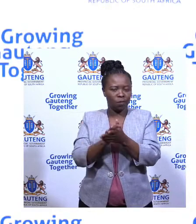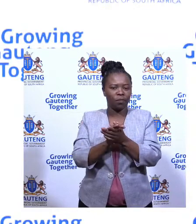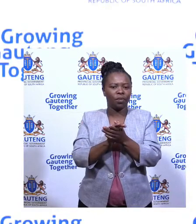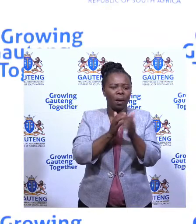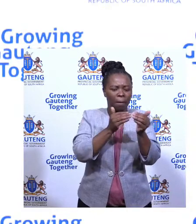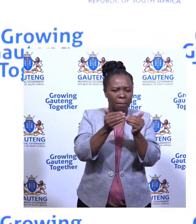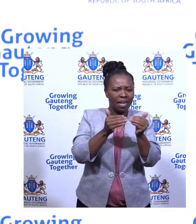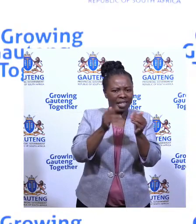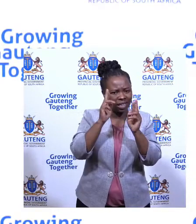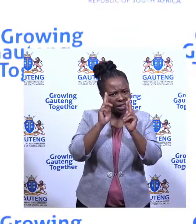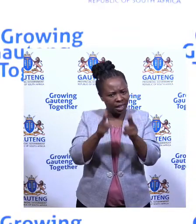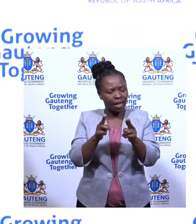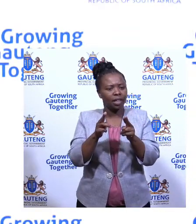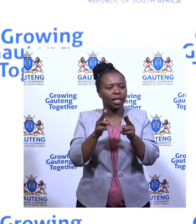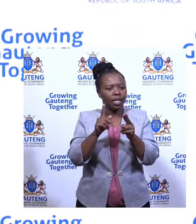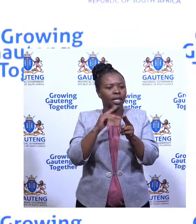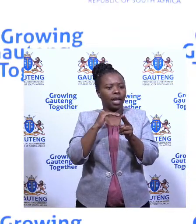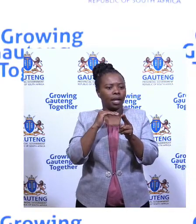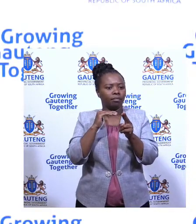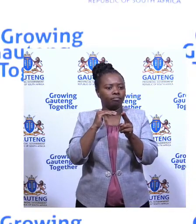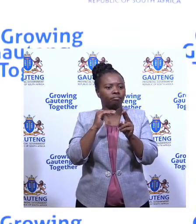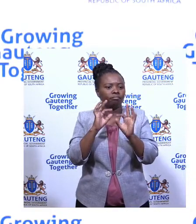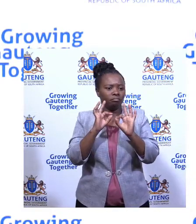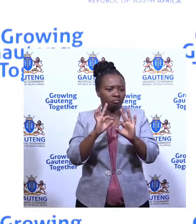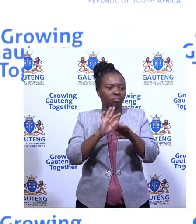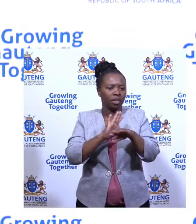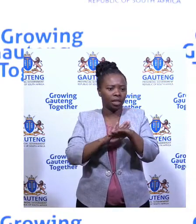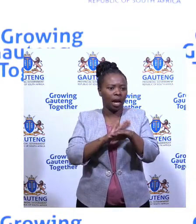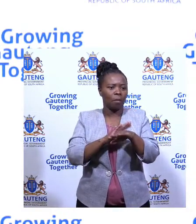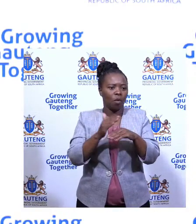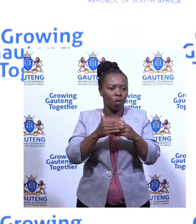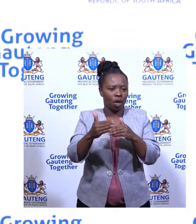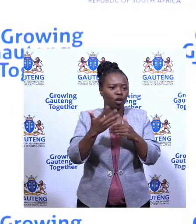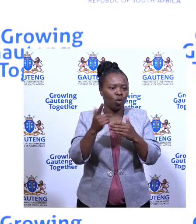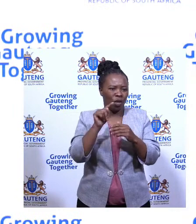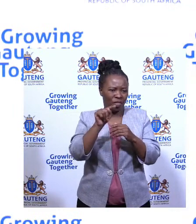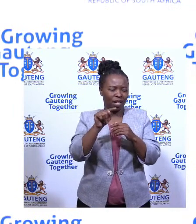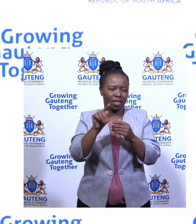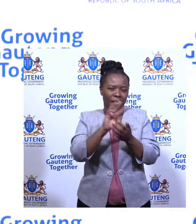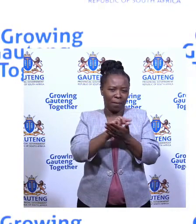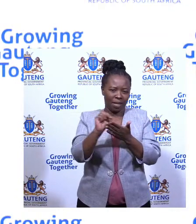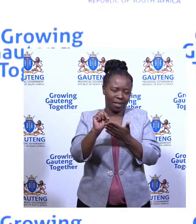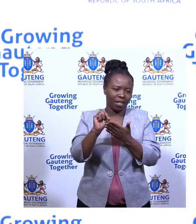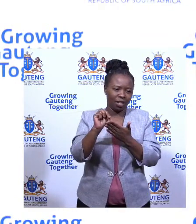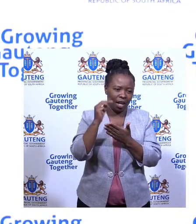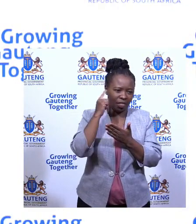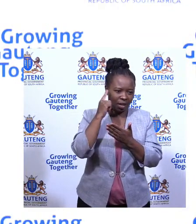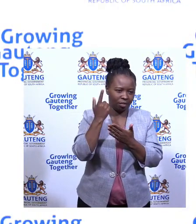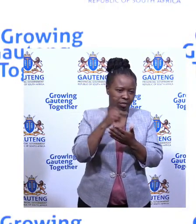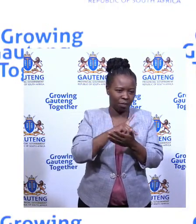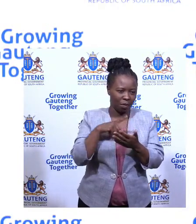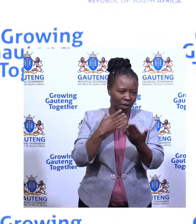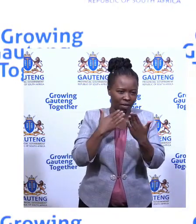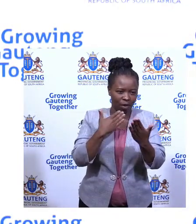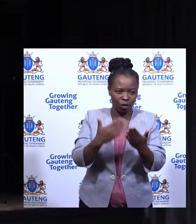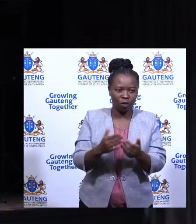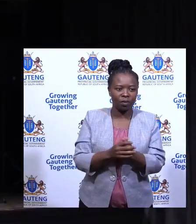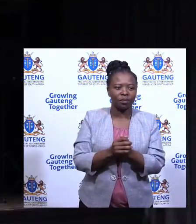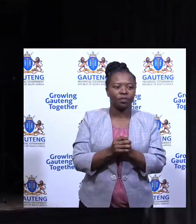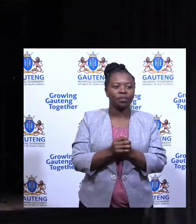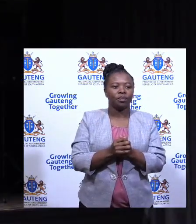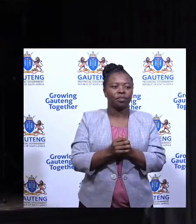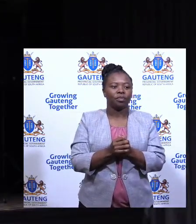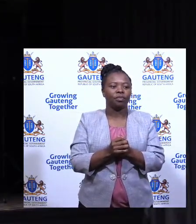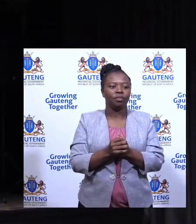deaths in an efficient and humane way. So I think those were the main key messages I took, Premier. Thank you.